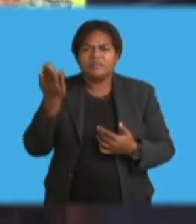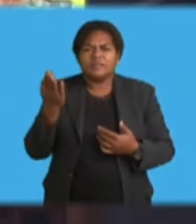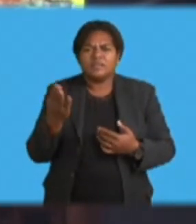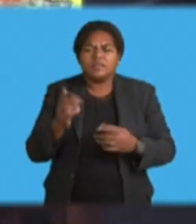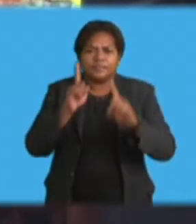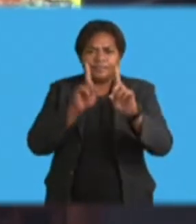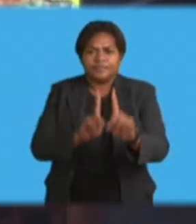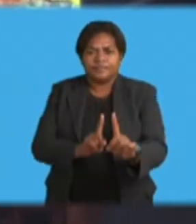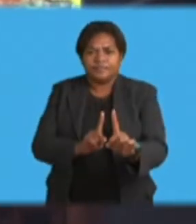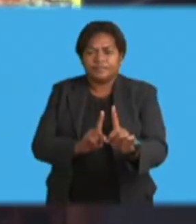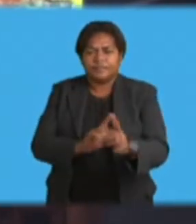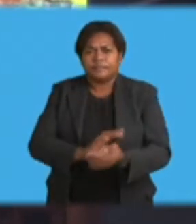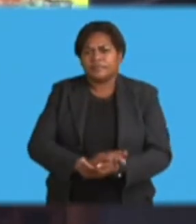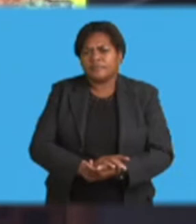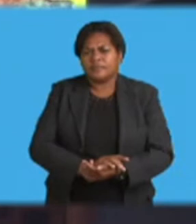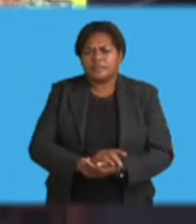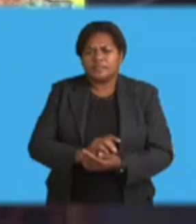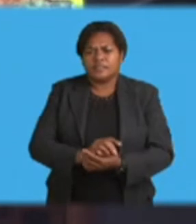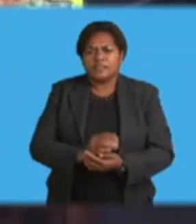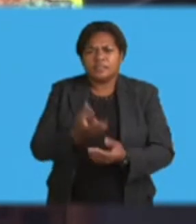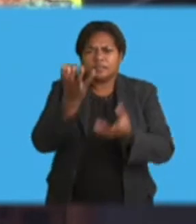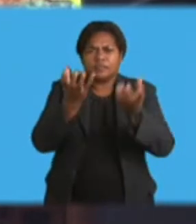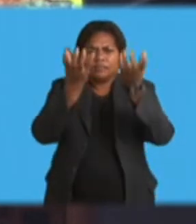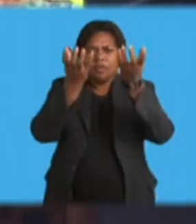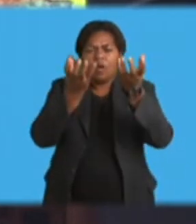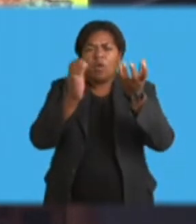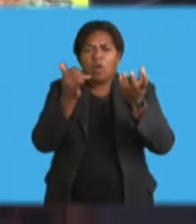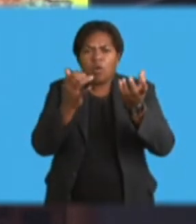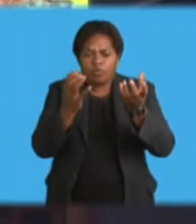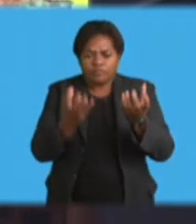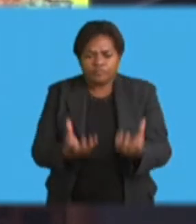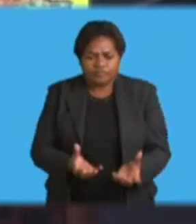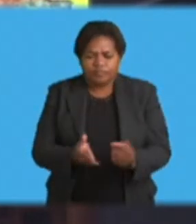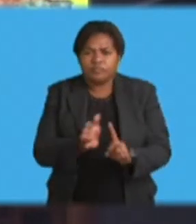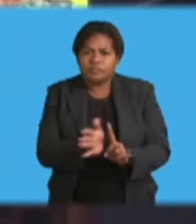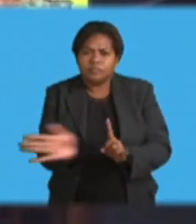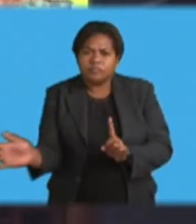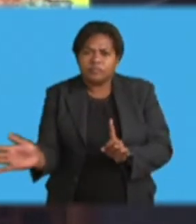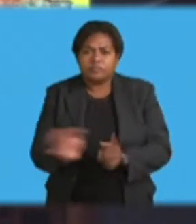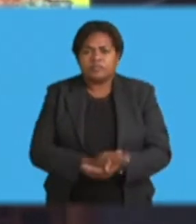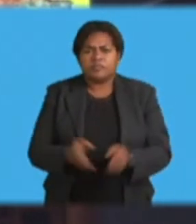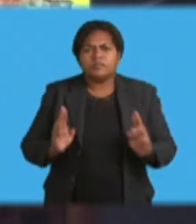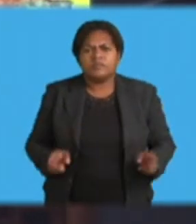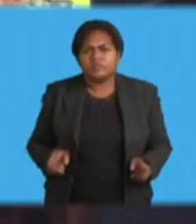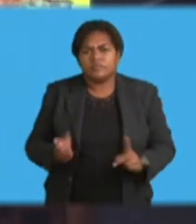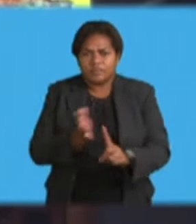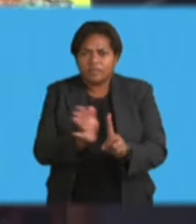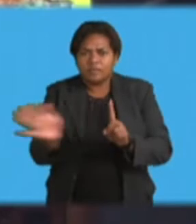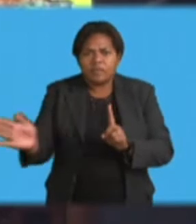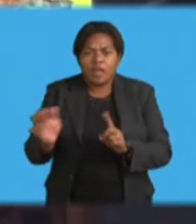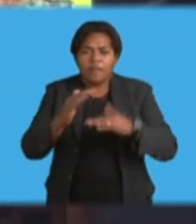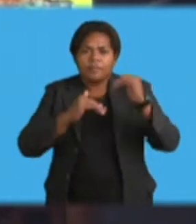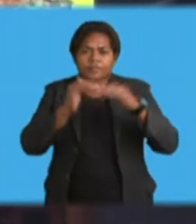so catchment area. We can do it downstream. Normally, Mr. Speaker, diversion channels are built